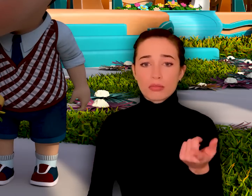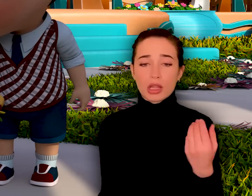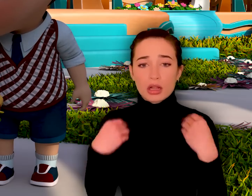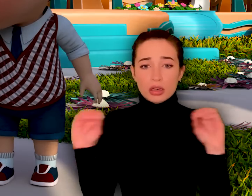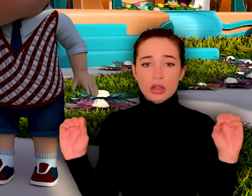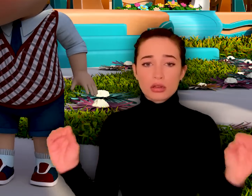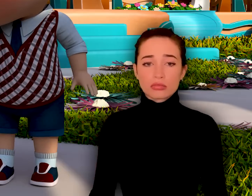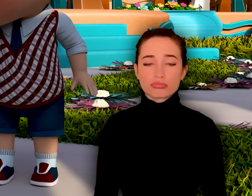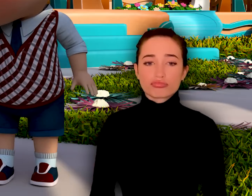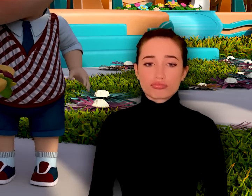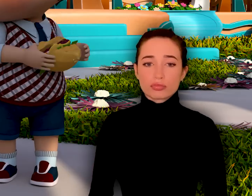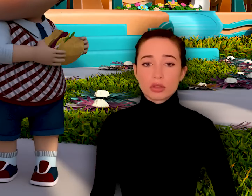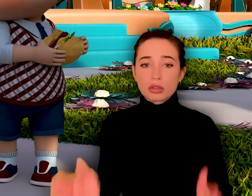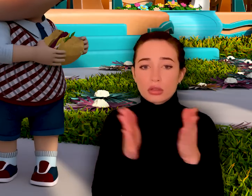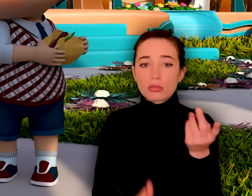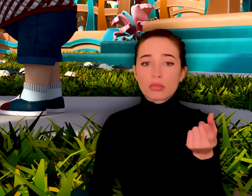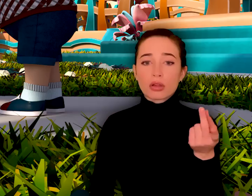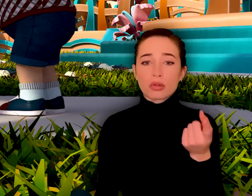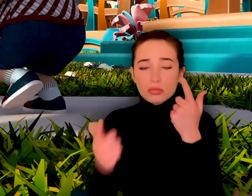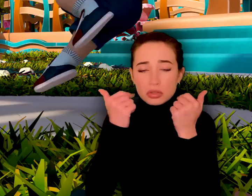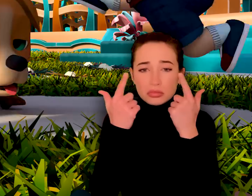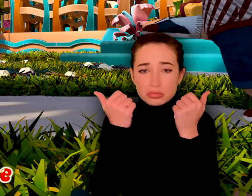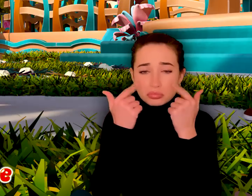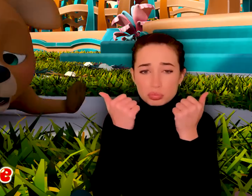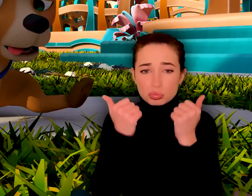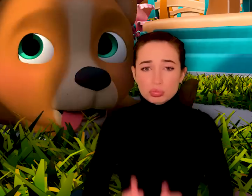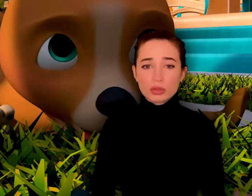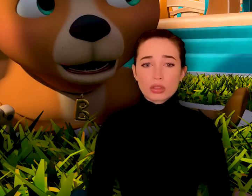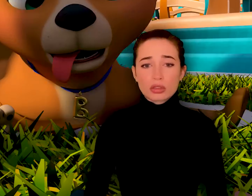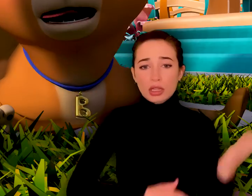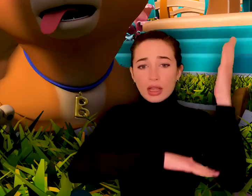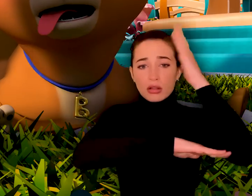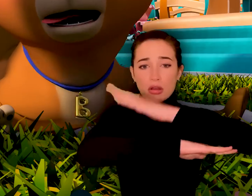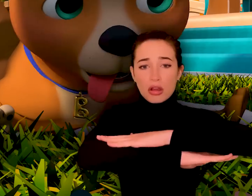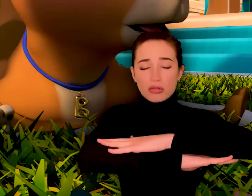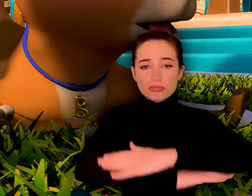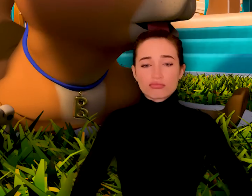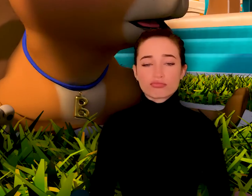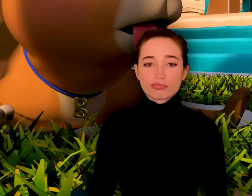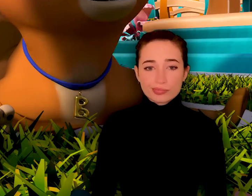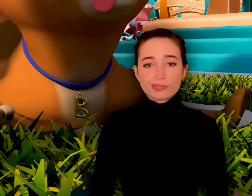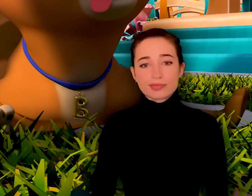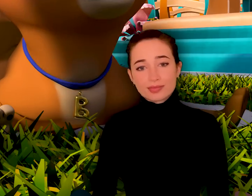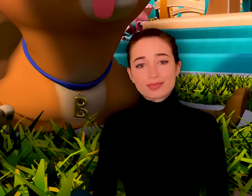little puppy had none this little puppy cried wee wee wee all day